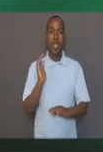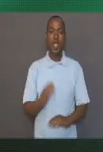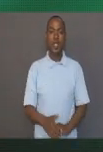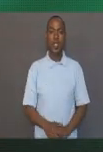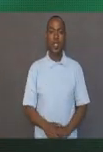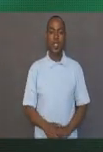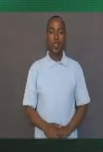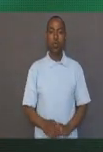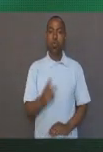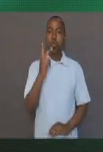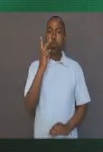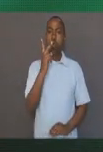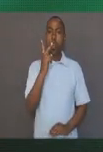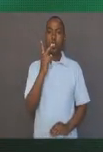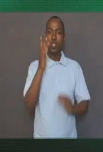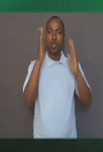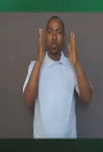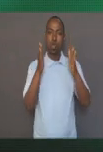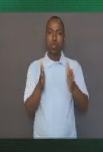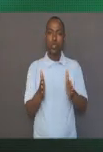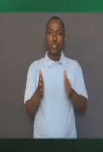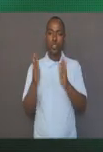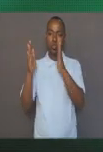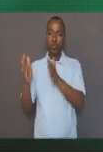Draw 2 columns in the table.